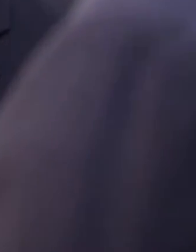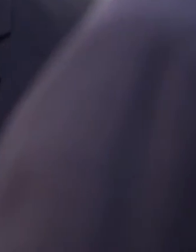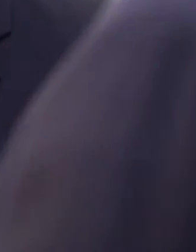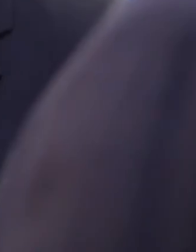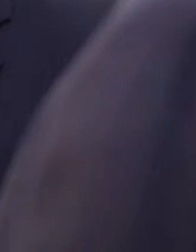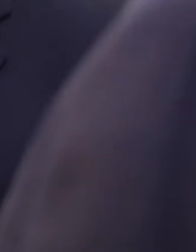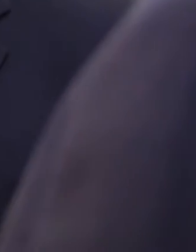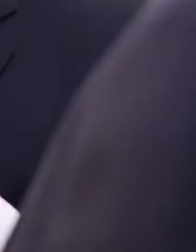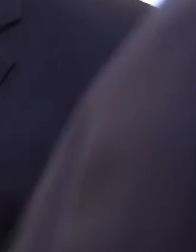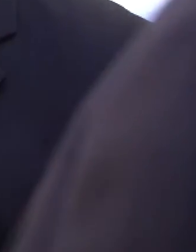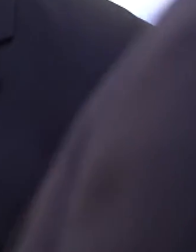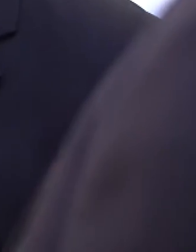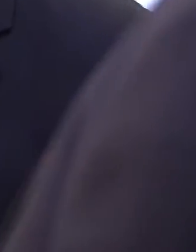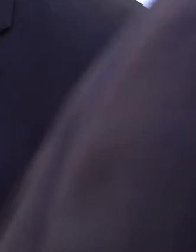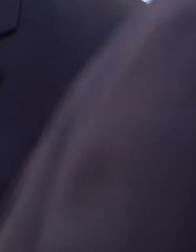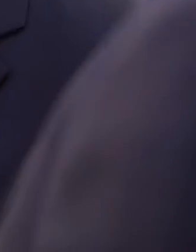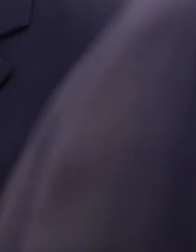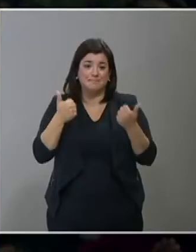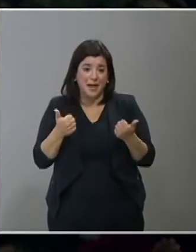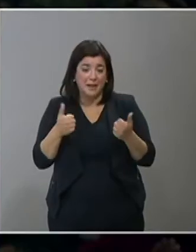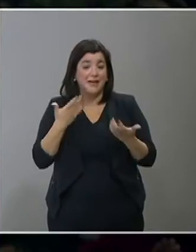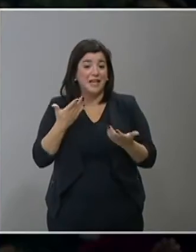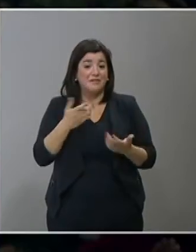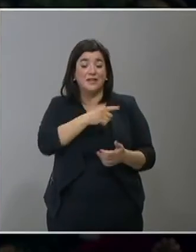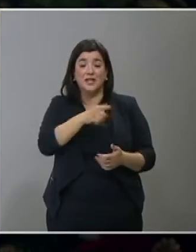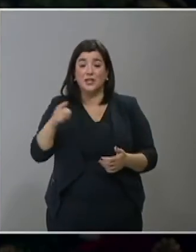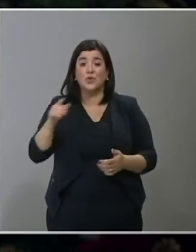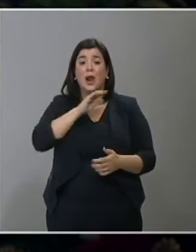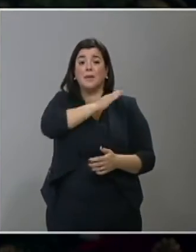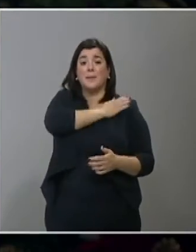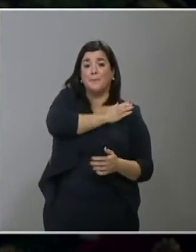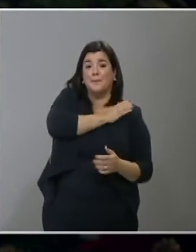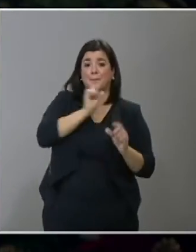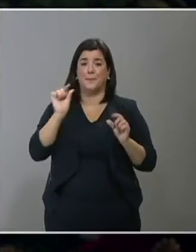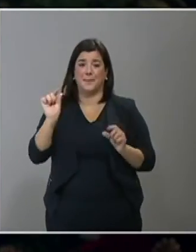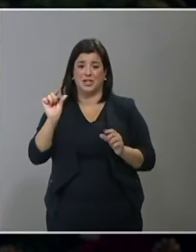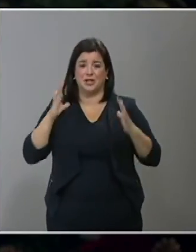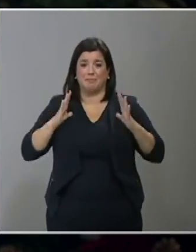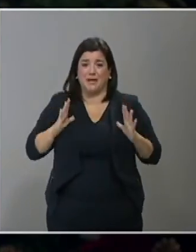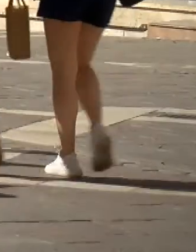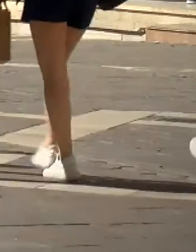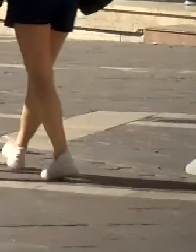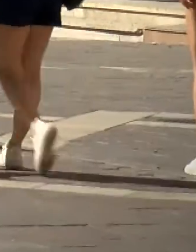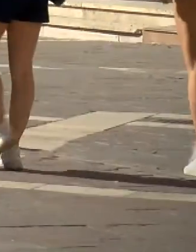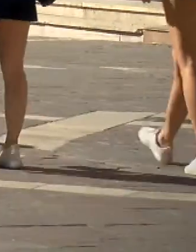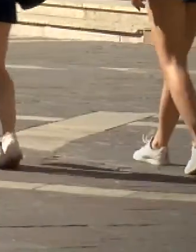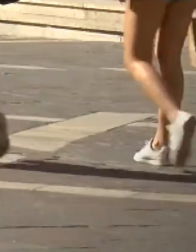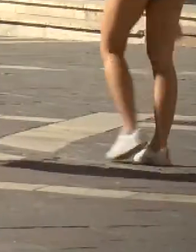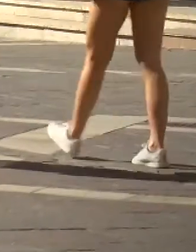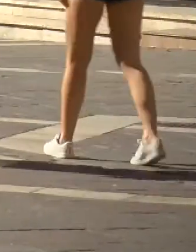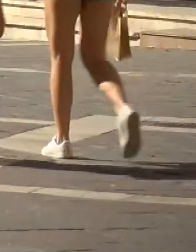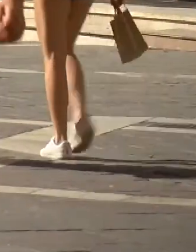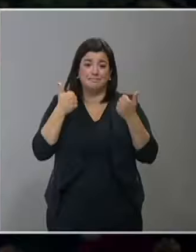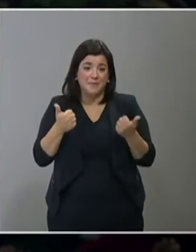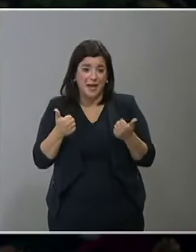tar-Repubblika fl-attività importanti tal-Istrina. Il-President George Vella wkoll appella għall-ġenerożita tal-poplu Malti fl-edizzjoni li